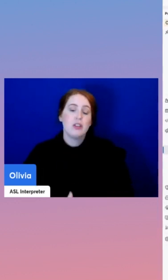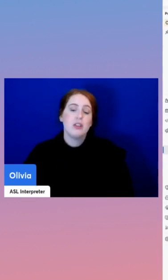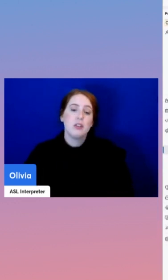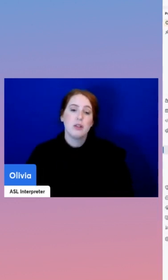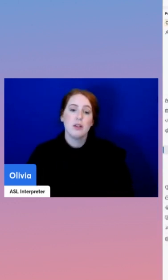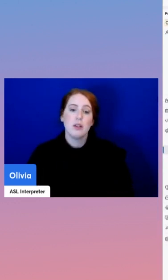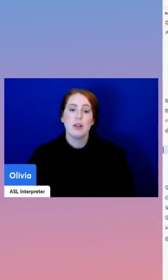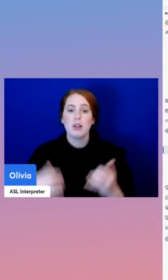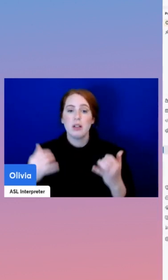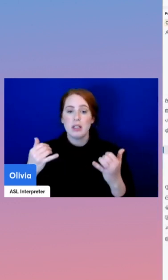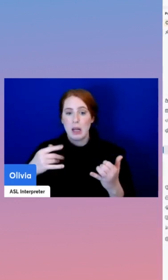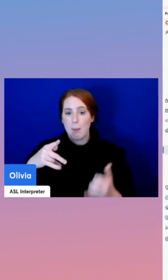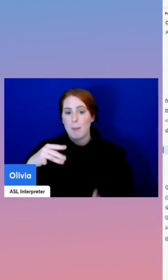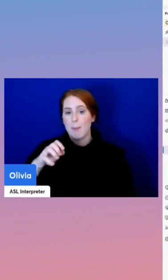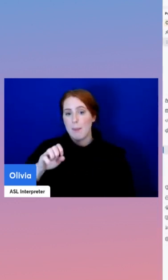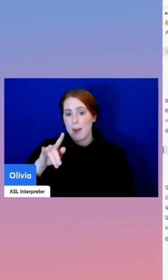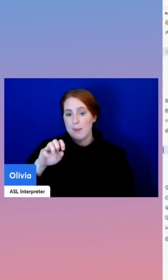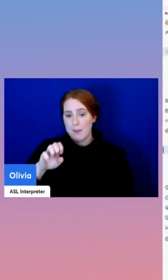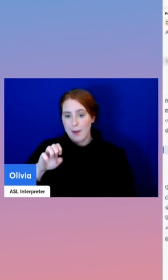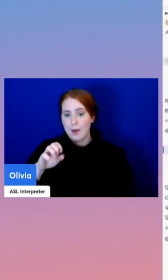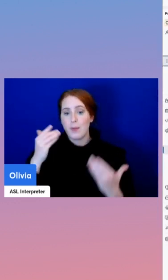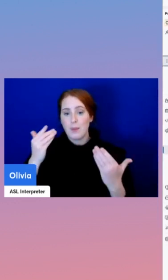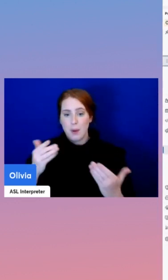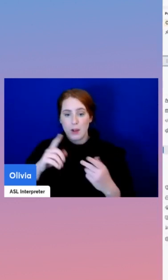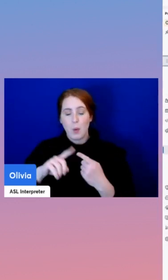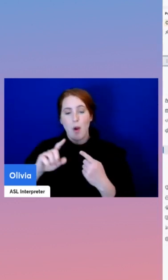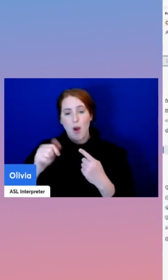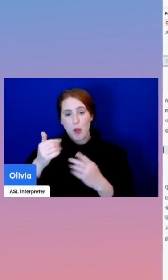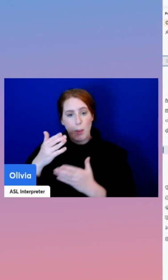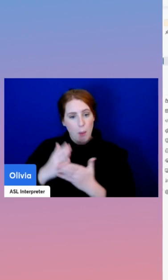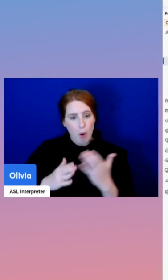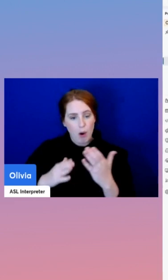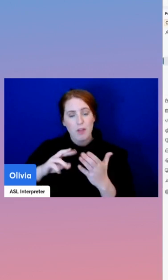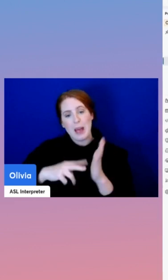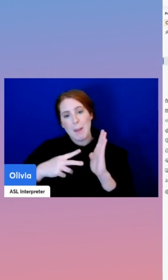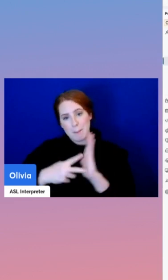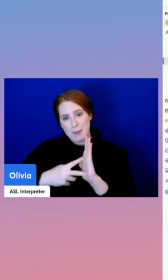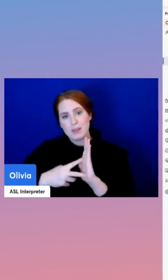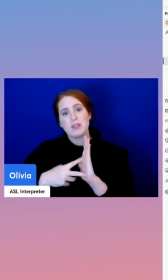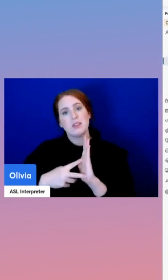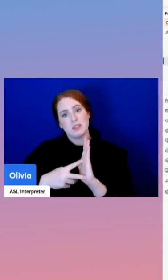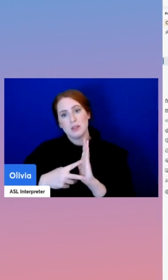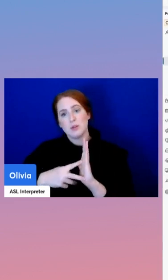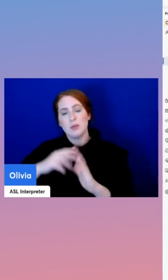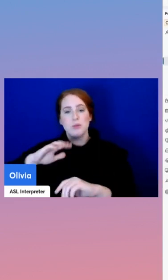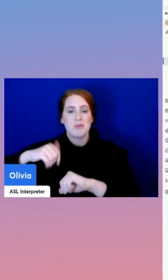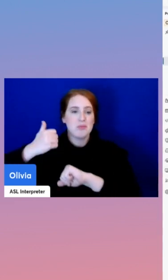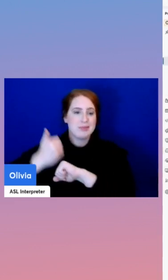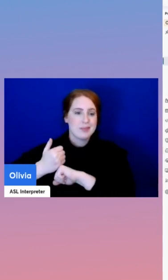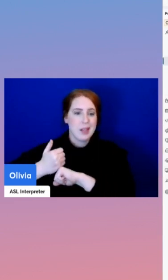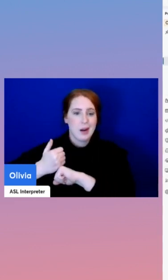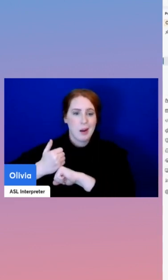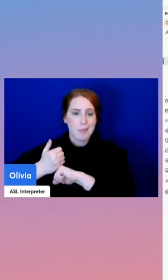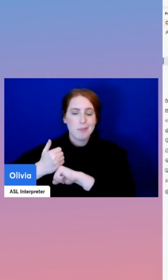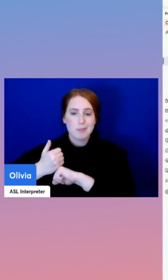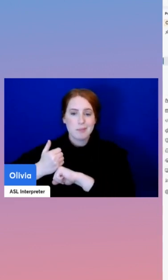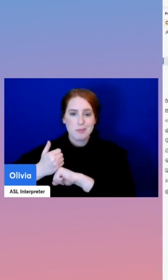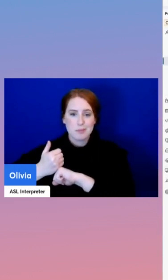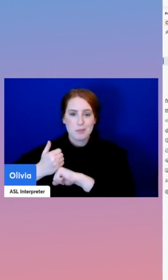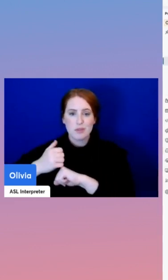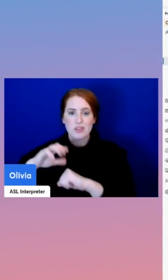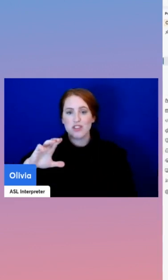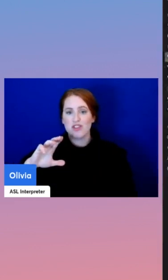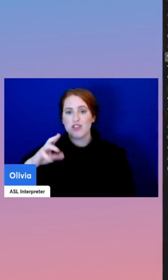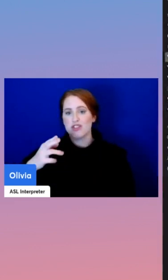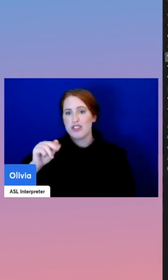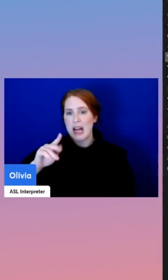will move to the Terraform chunk of it, which is to set the channels that I defined, because